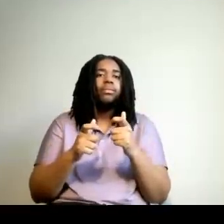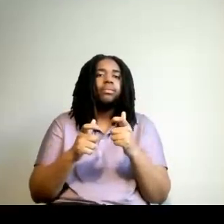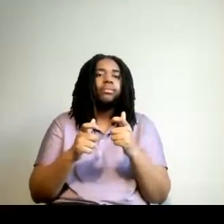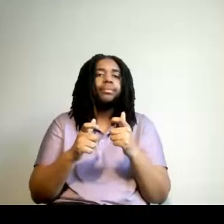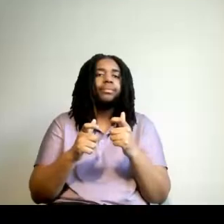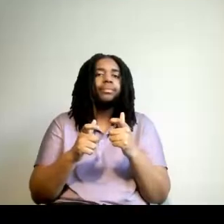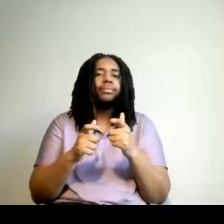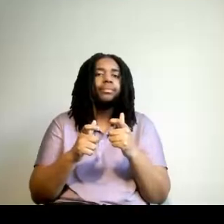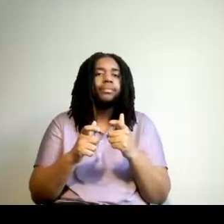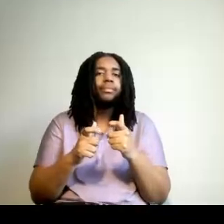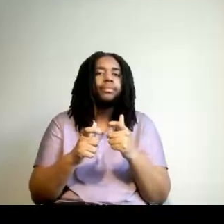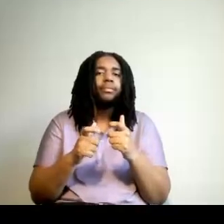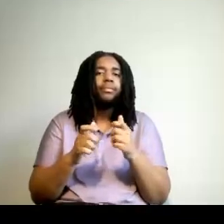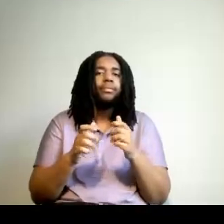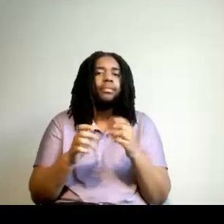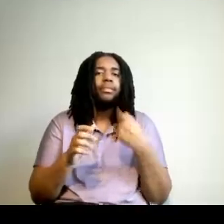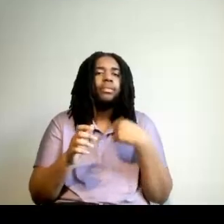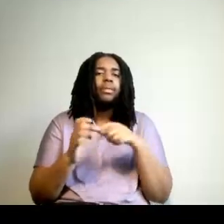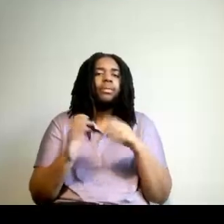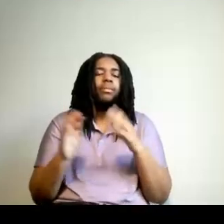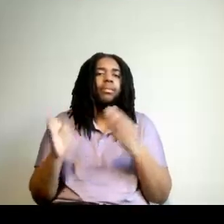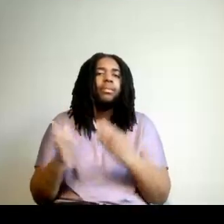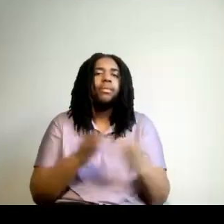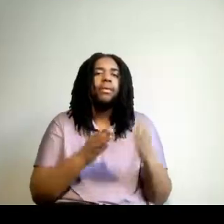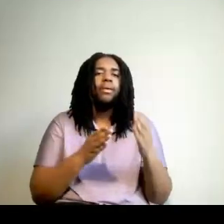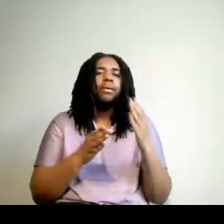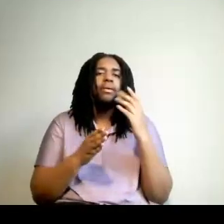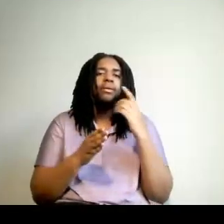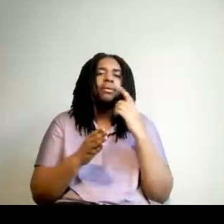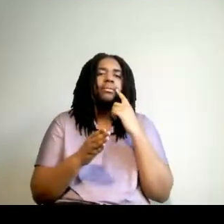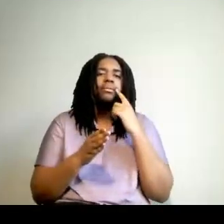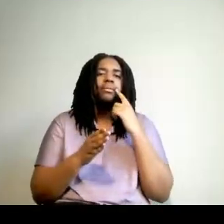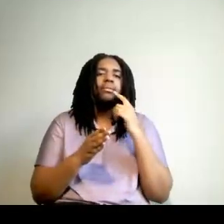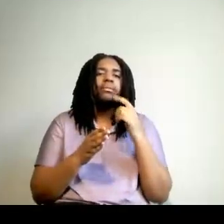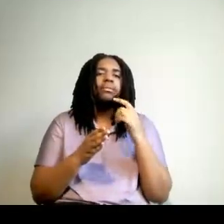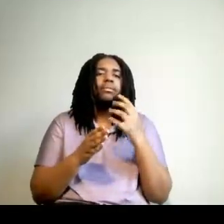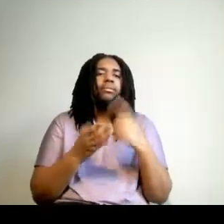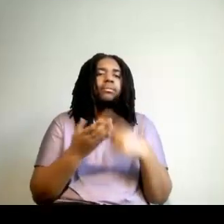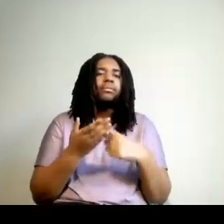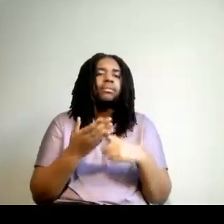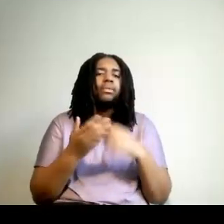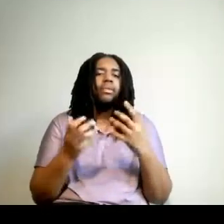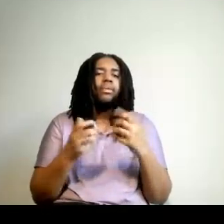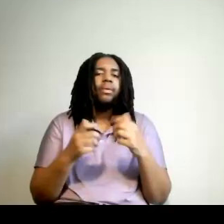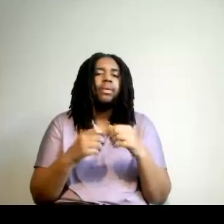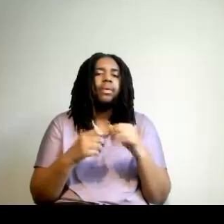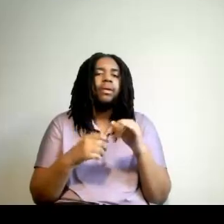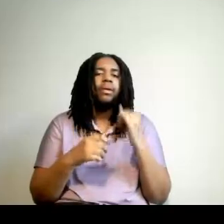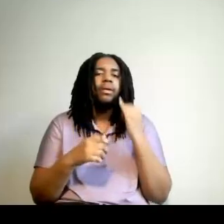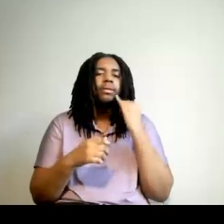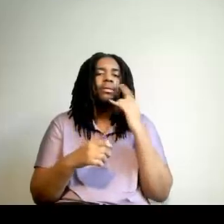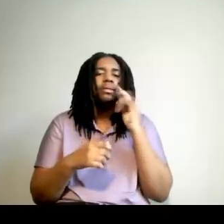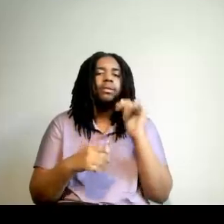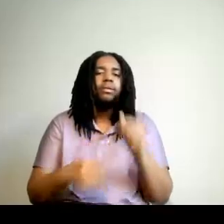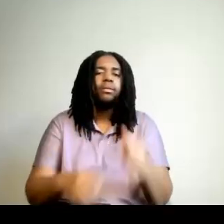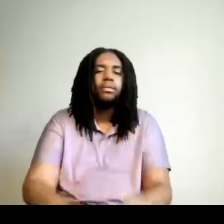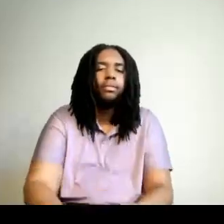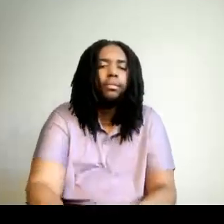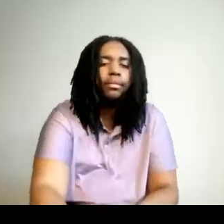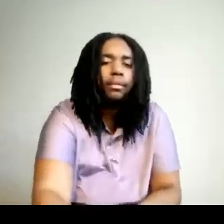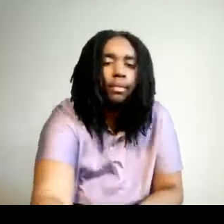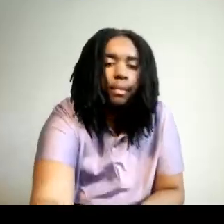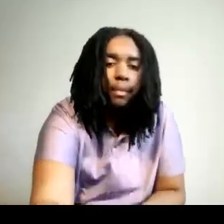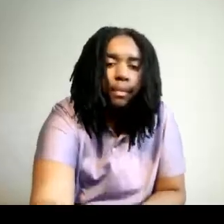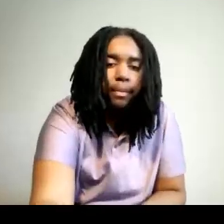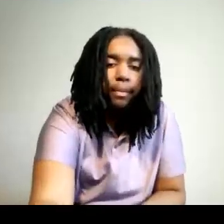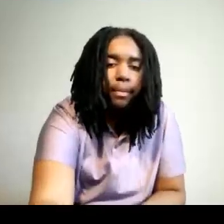what some of those ideas might look like. And I will hand it over to Caleb, who will talk a little bit about, once we had the ideas, how we selected them